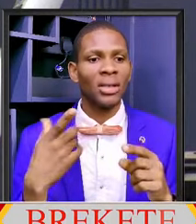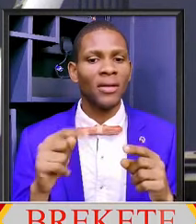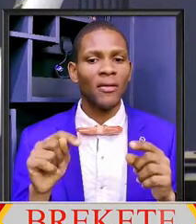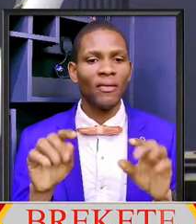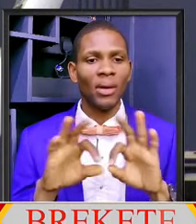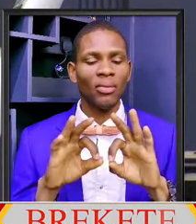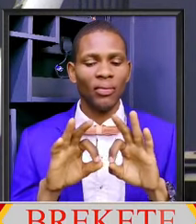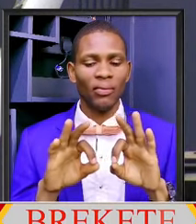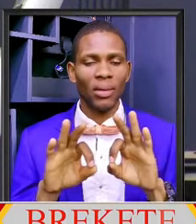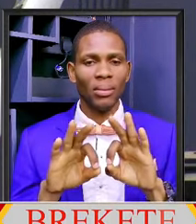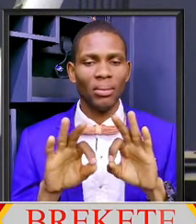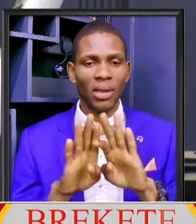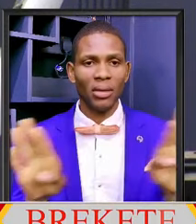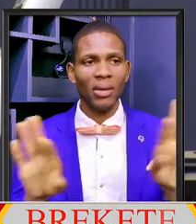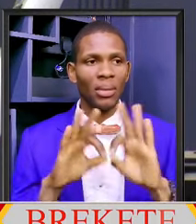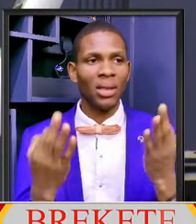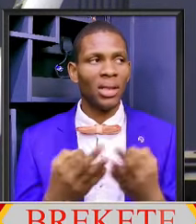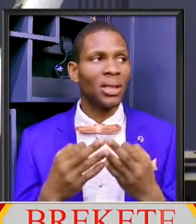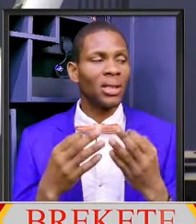family number,